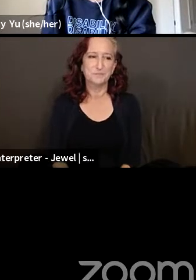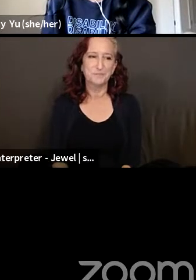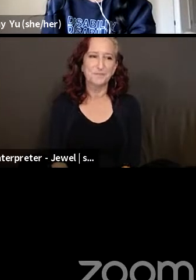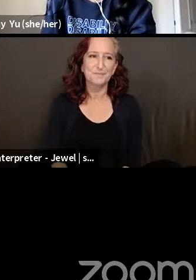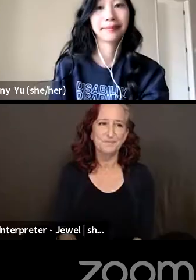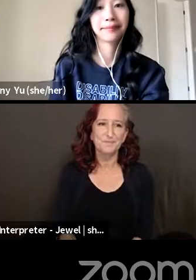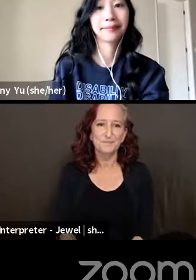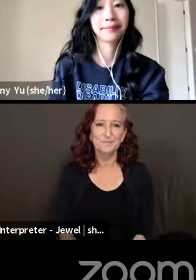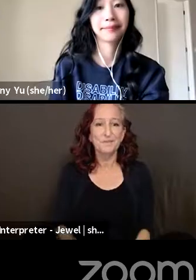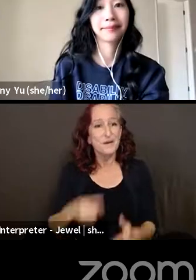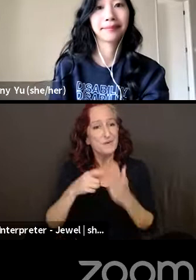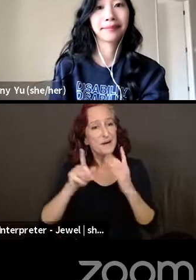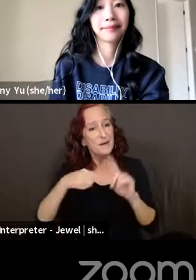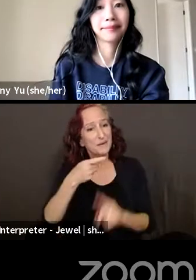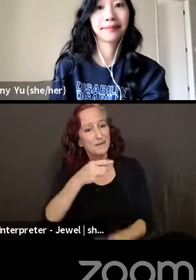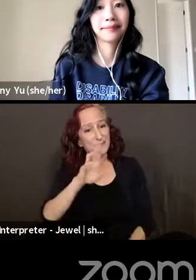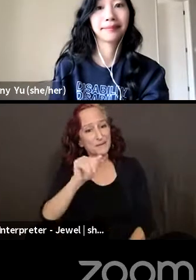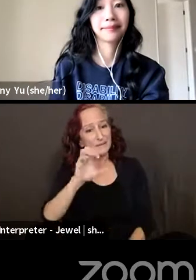What about you, Rachel?